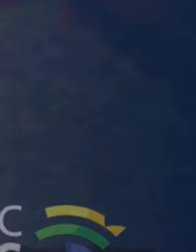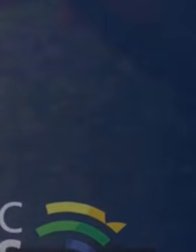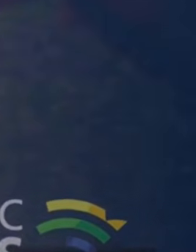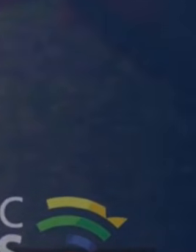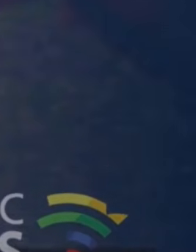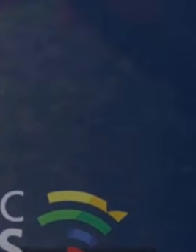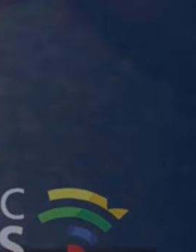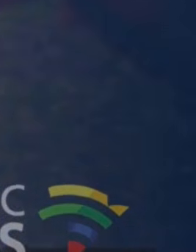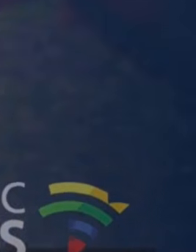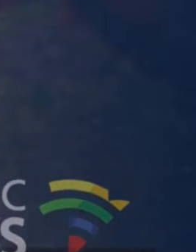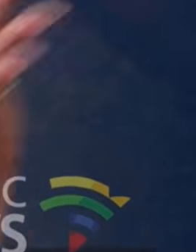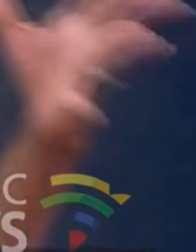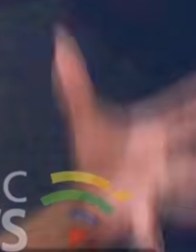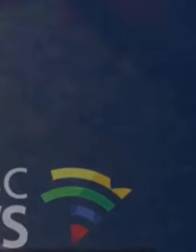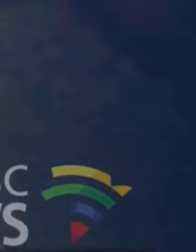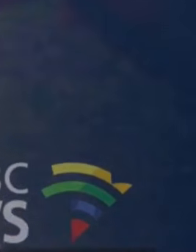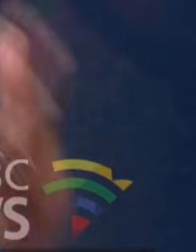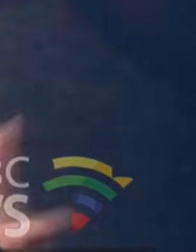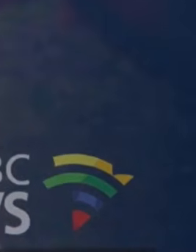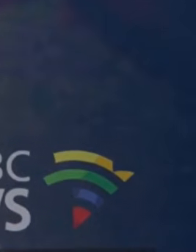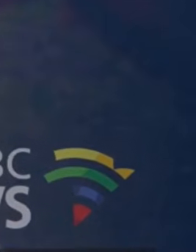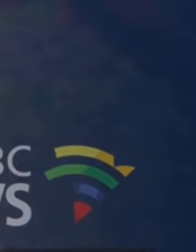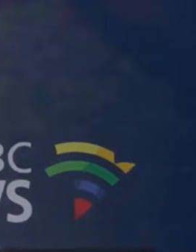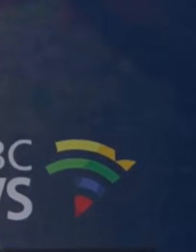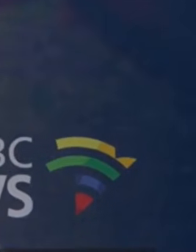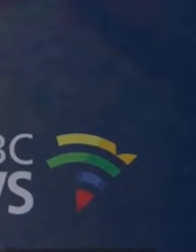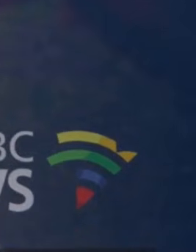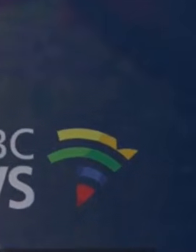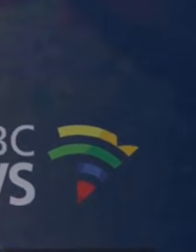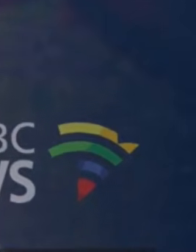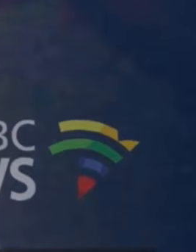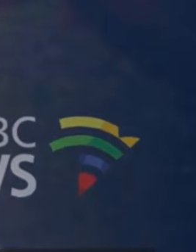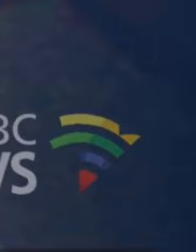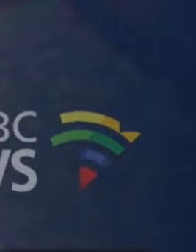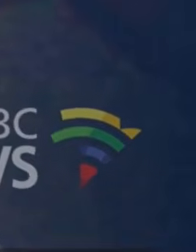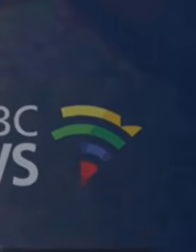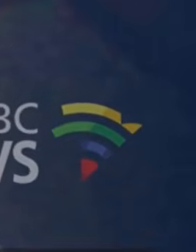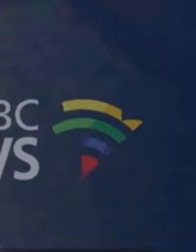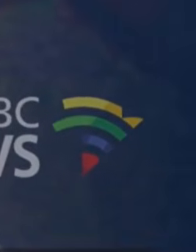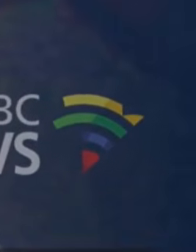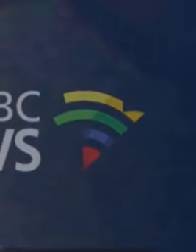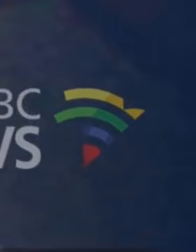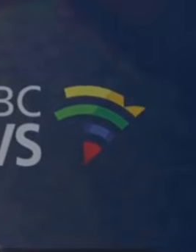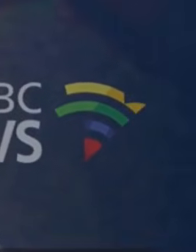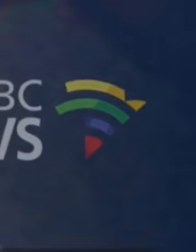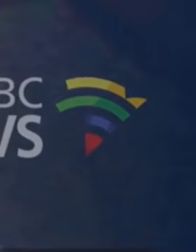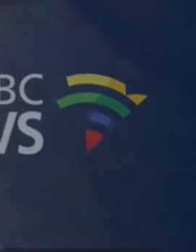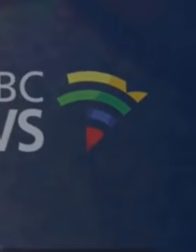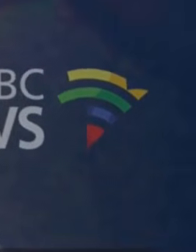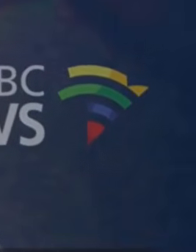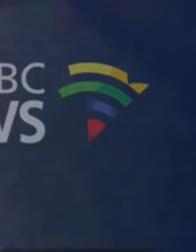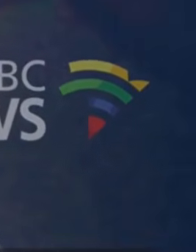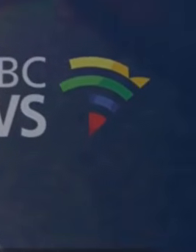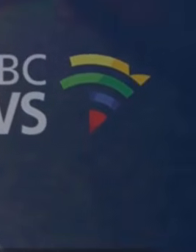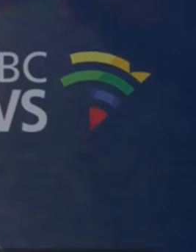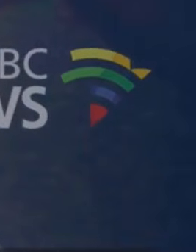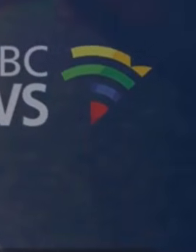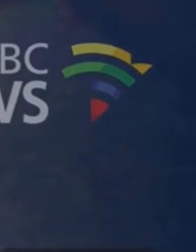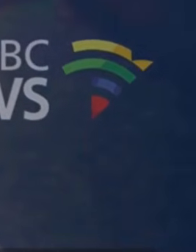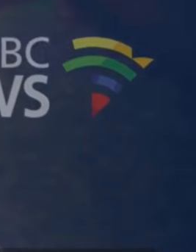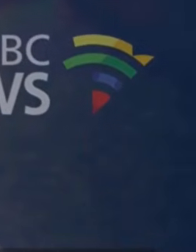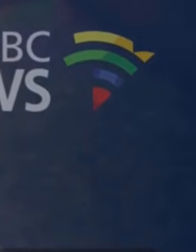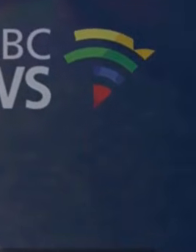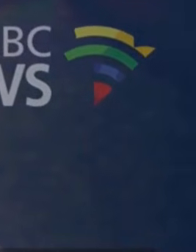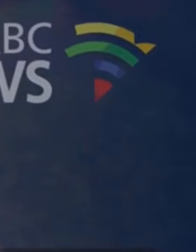parent as much because she stands up for herself and she rallies her friends to stand up, and then the bullying does actually stop. So that's how this idea came